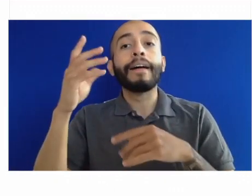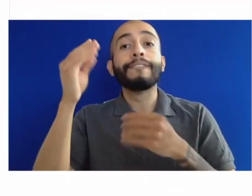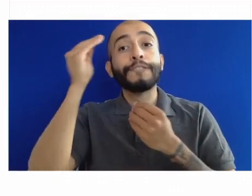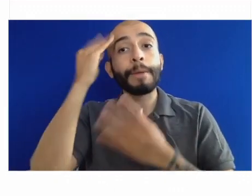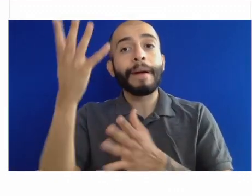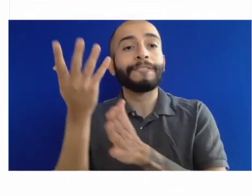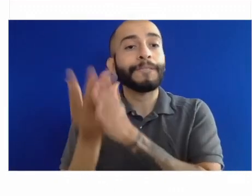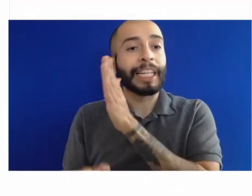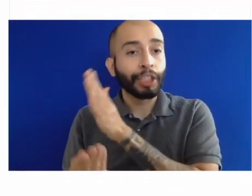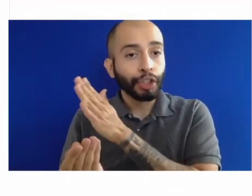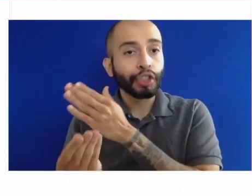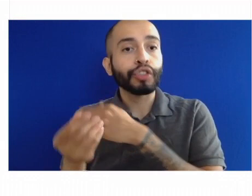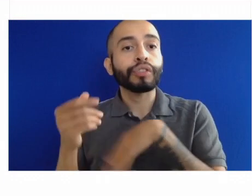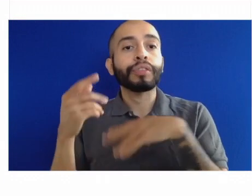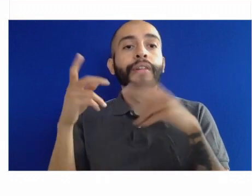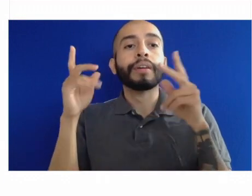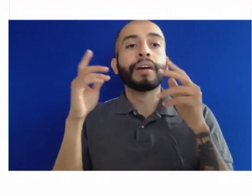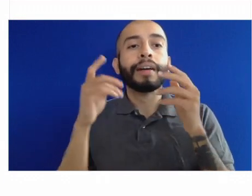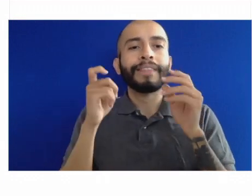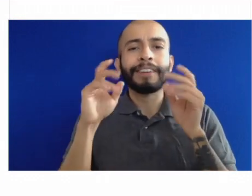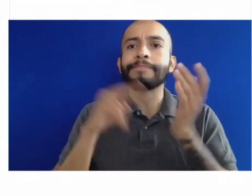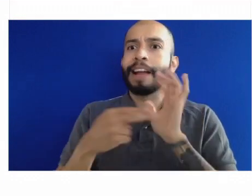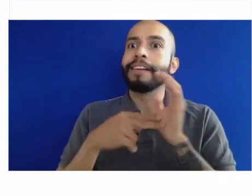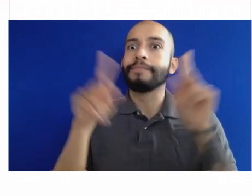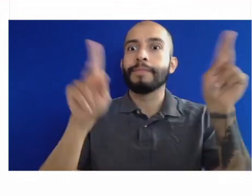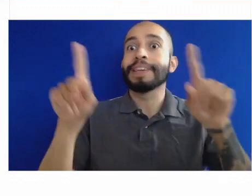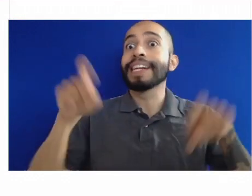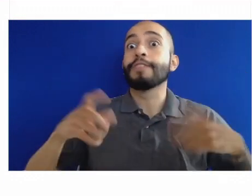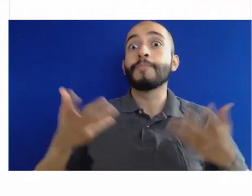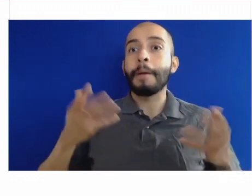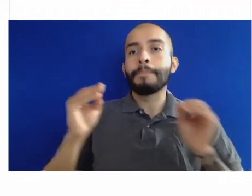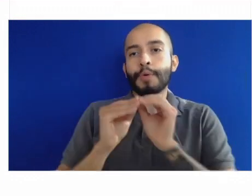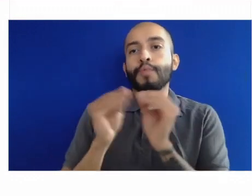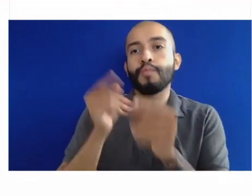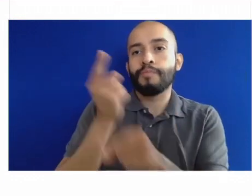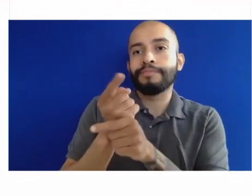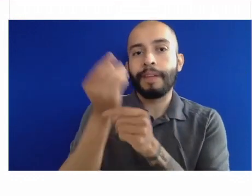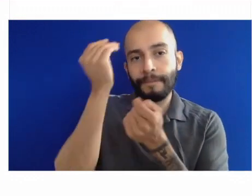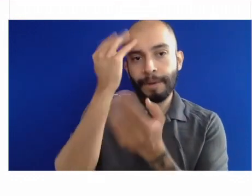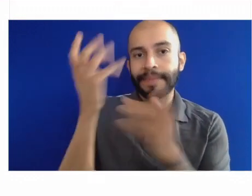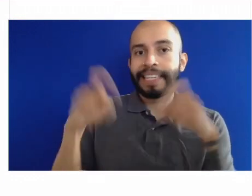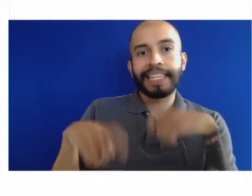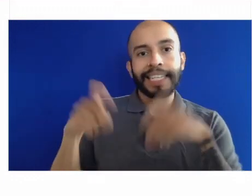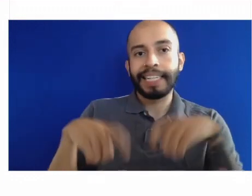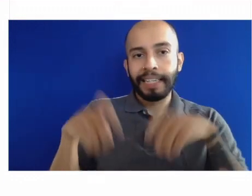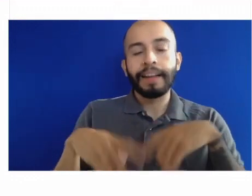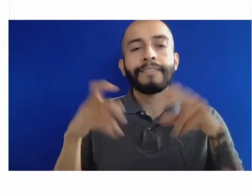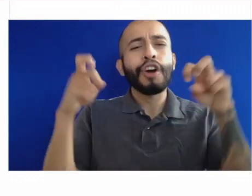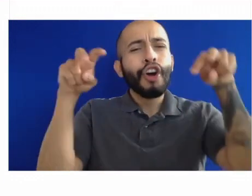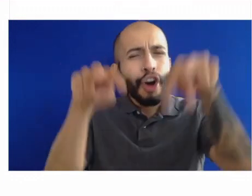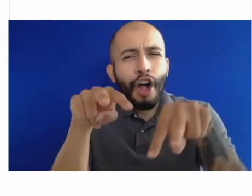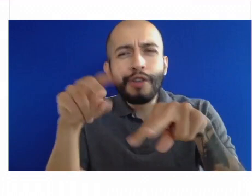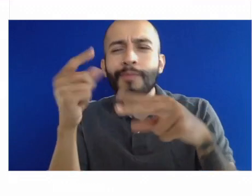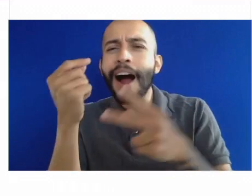by, if you will, adversaries in this space. So, for example, we did a study on the role of Russian accounts